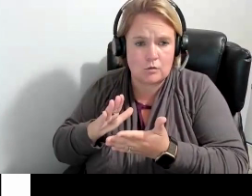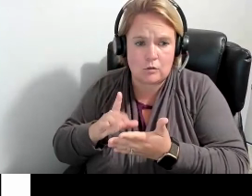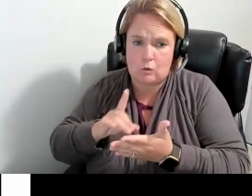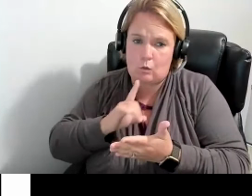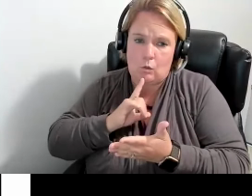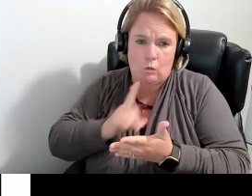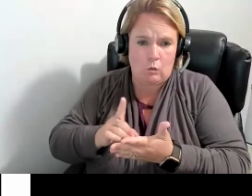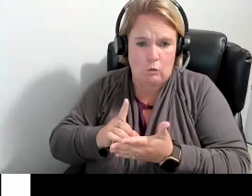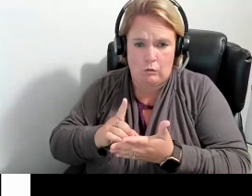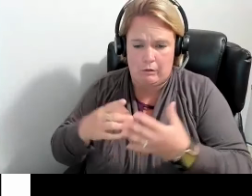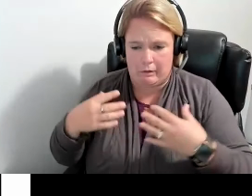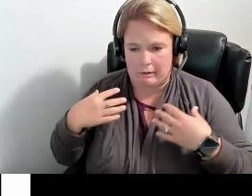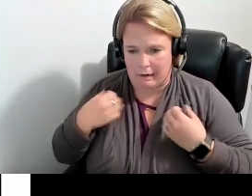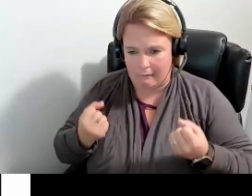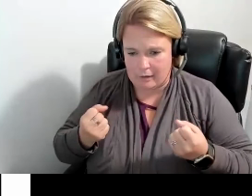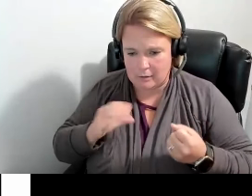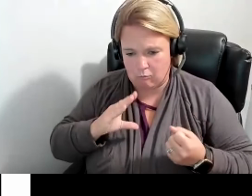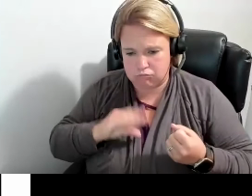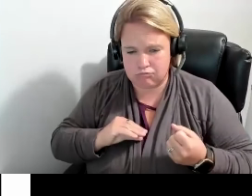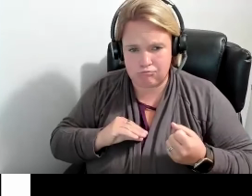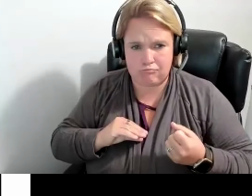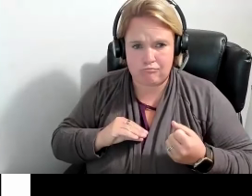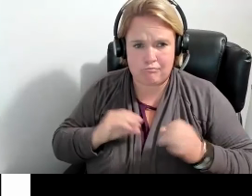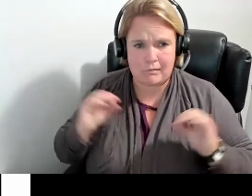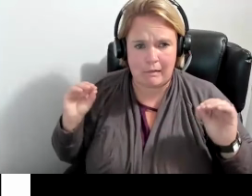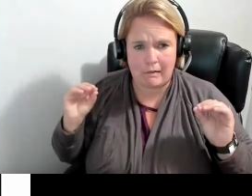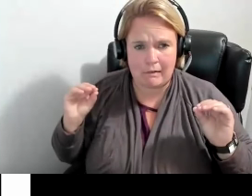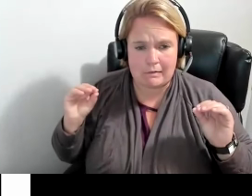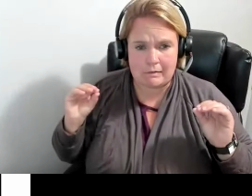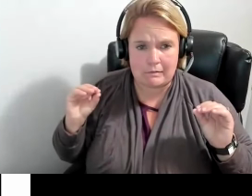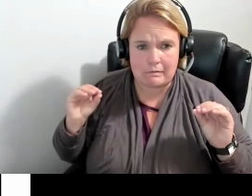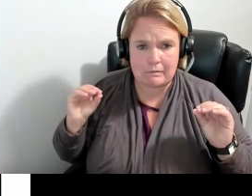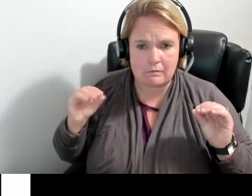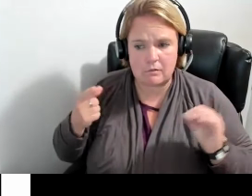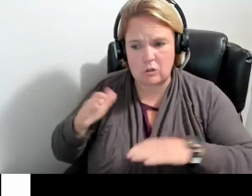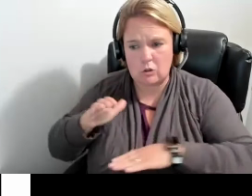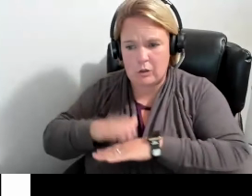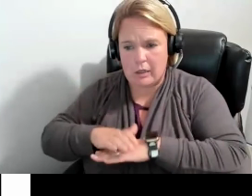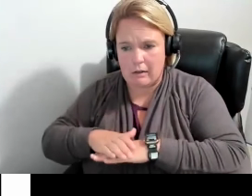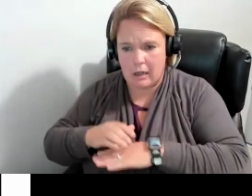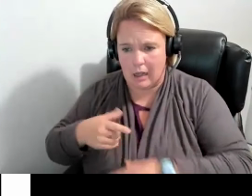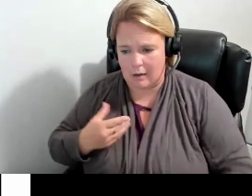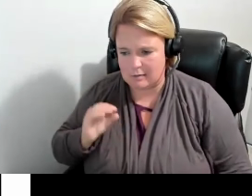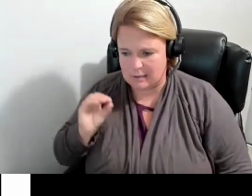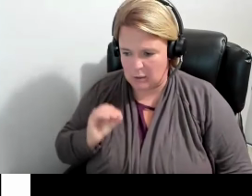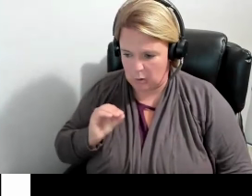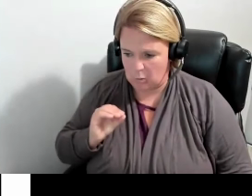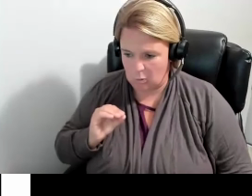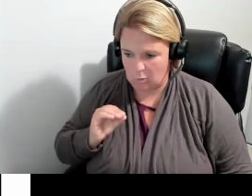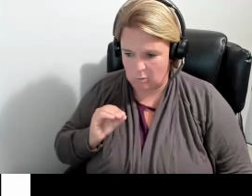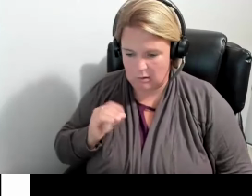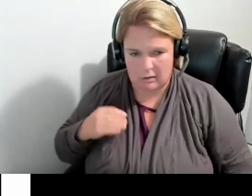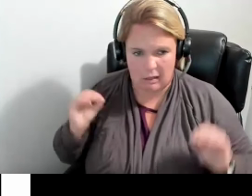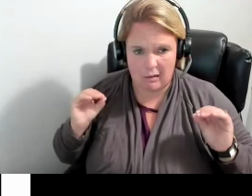down on their confidence. And a lot of students will tell us, we'll ask them, well, how do you feel with your English? Like, I'm at a 0. And a lot of times